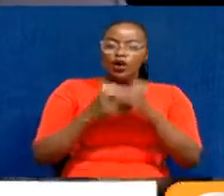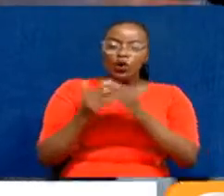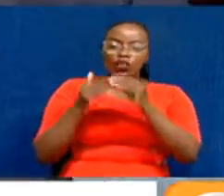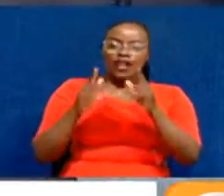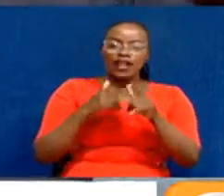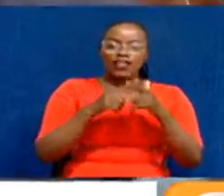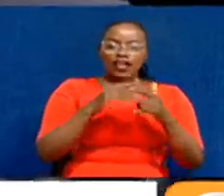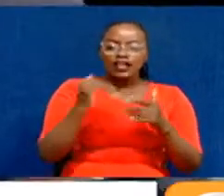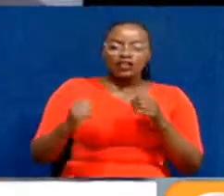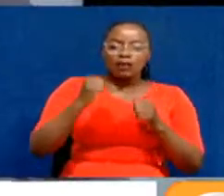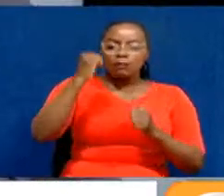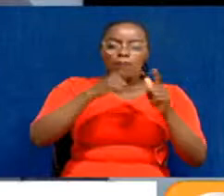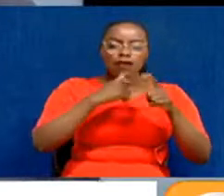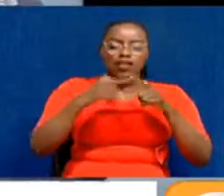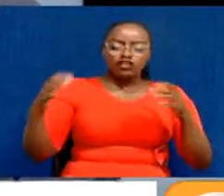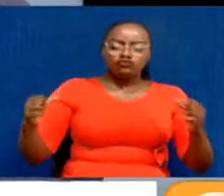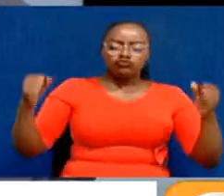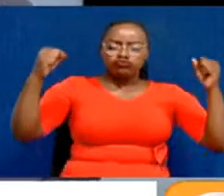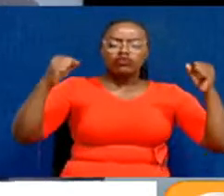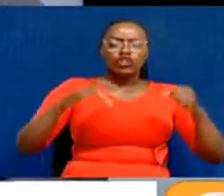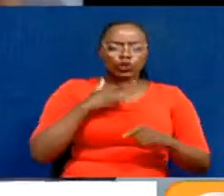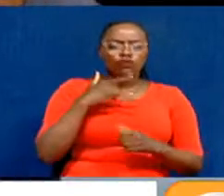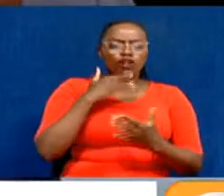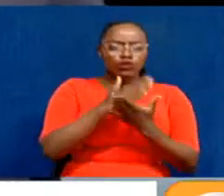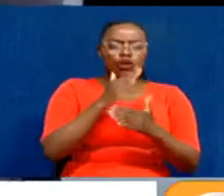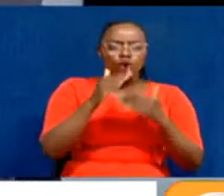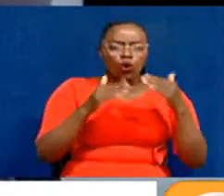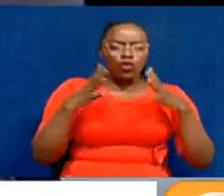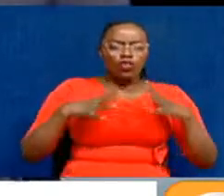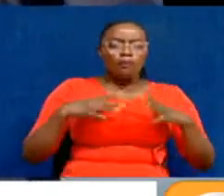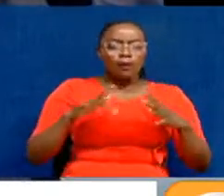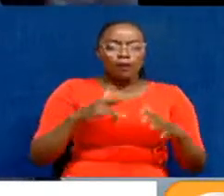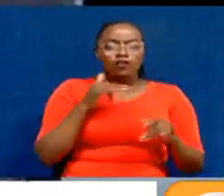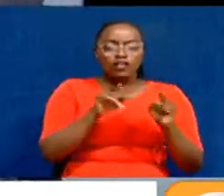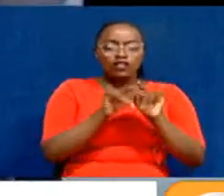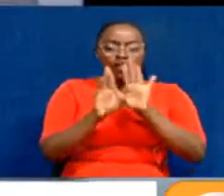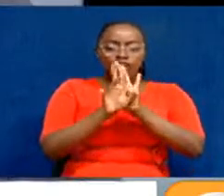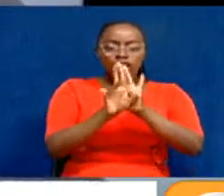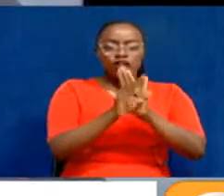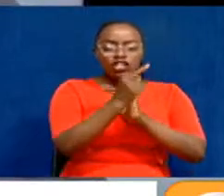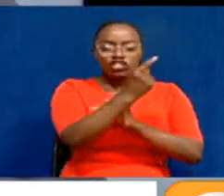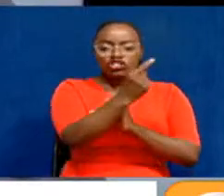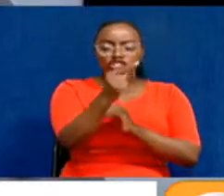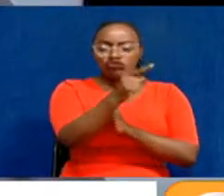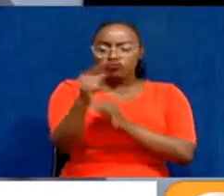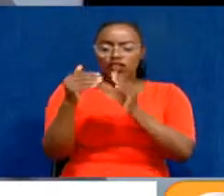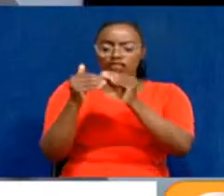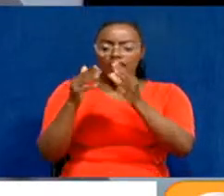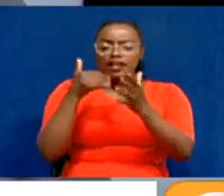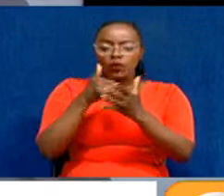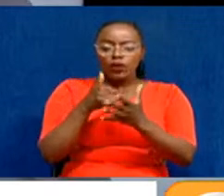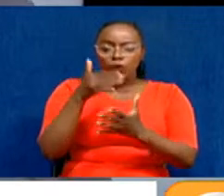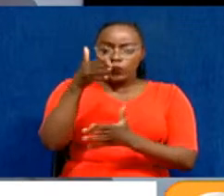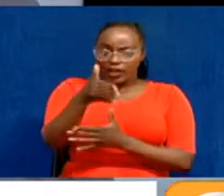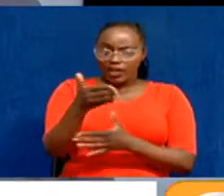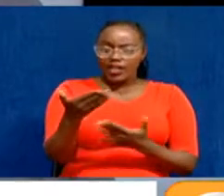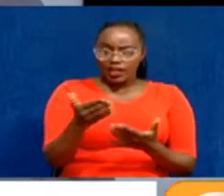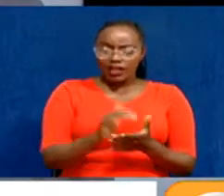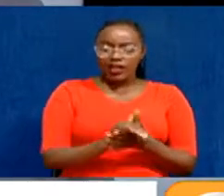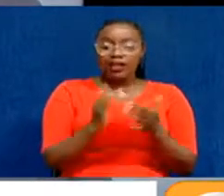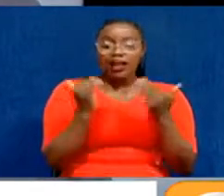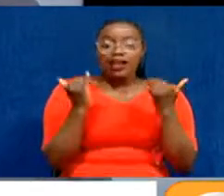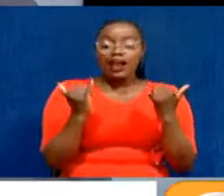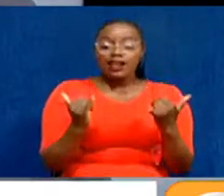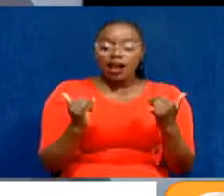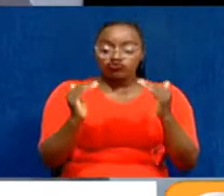leaders standing up and lifting their hands. And you could feel that everyone felt that they were being represented by each of those leaders who were there. And then